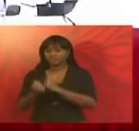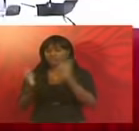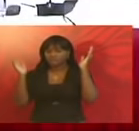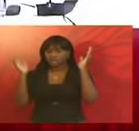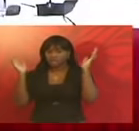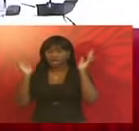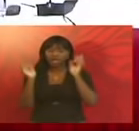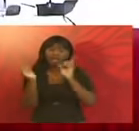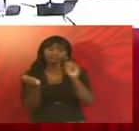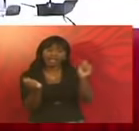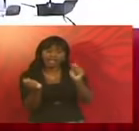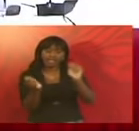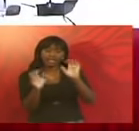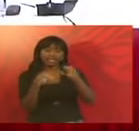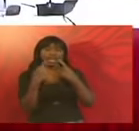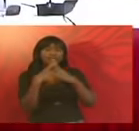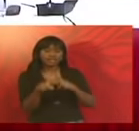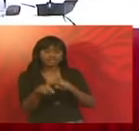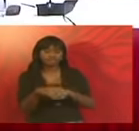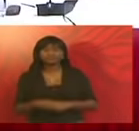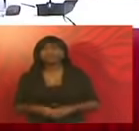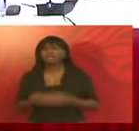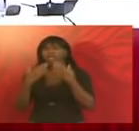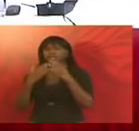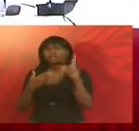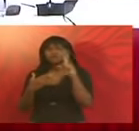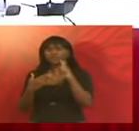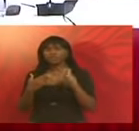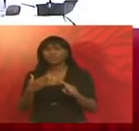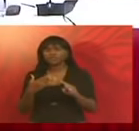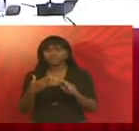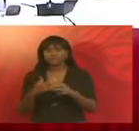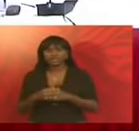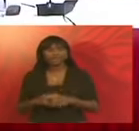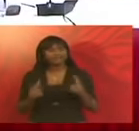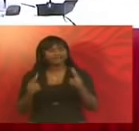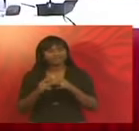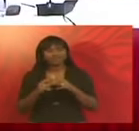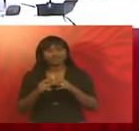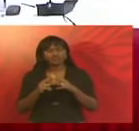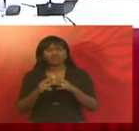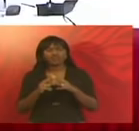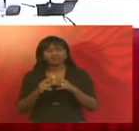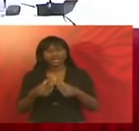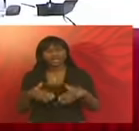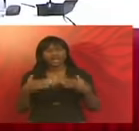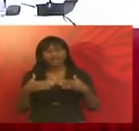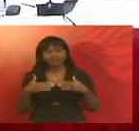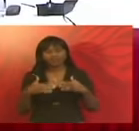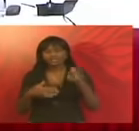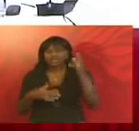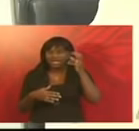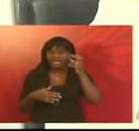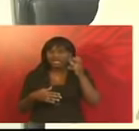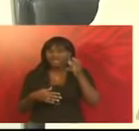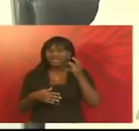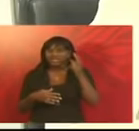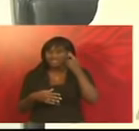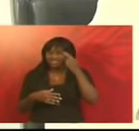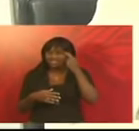question. Thank you for that question. And I am very pleased to hear that you are considering taking your children